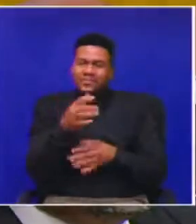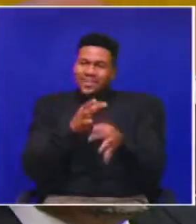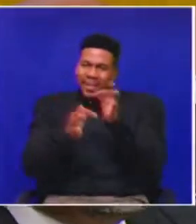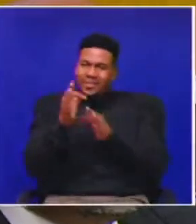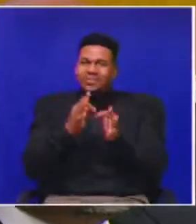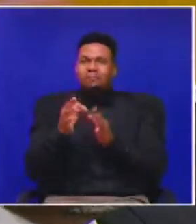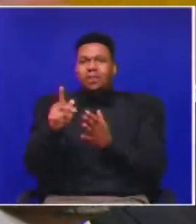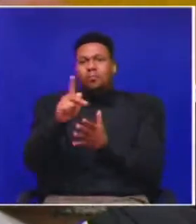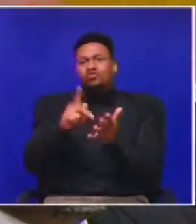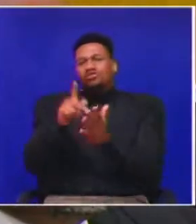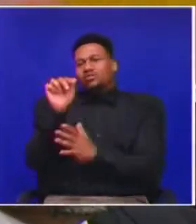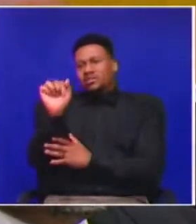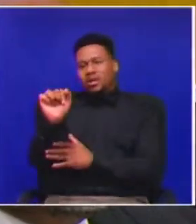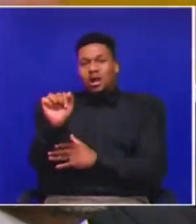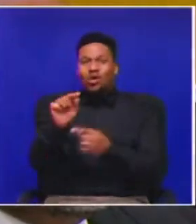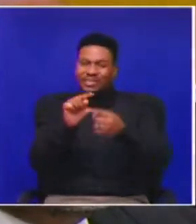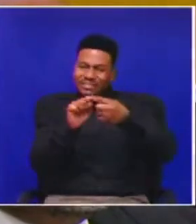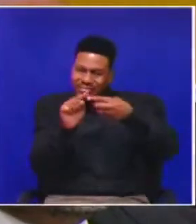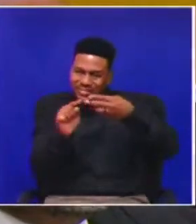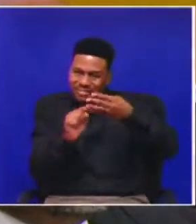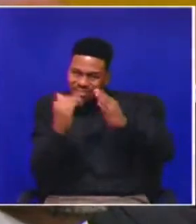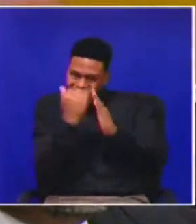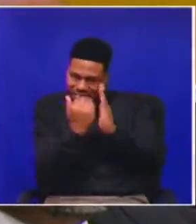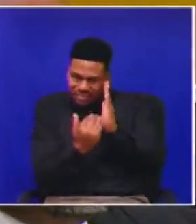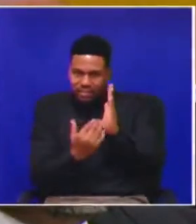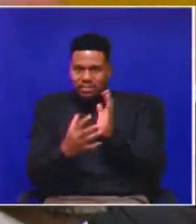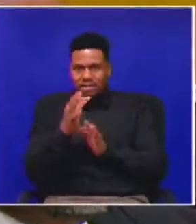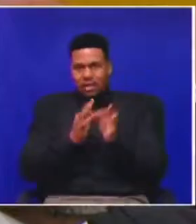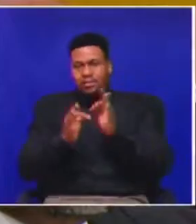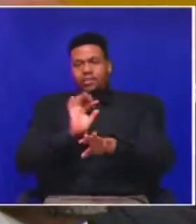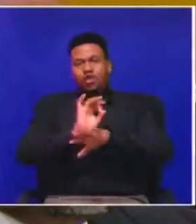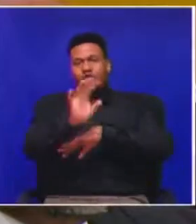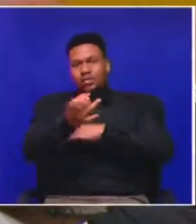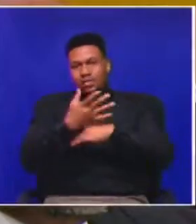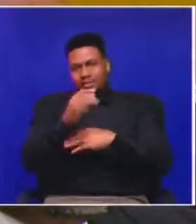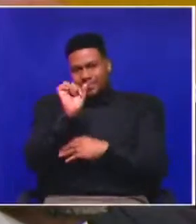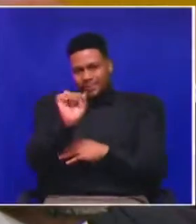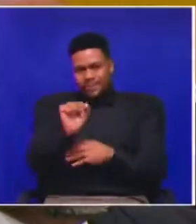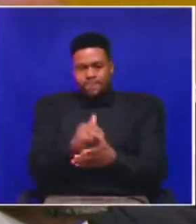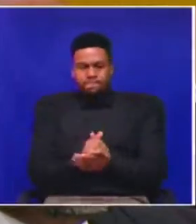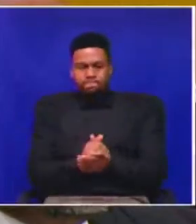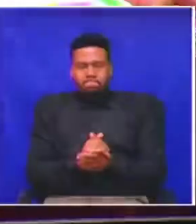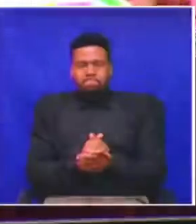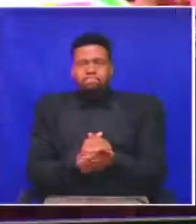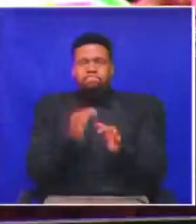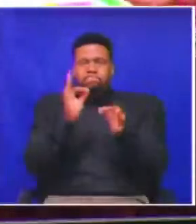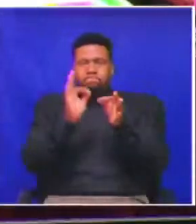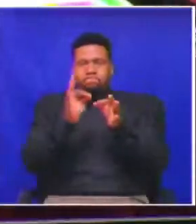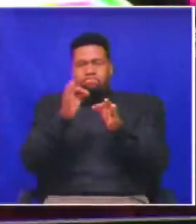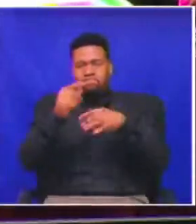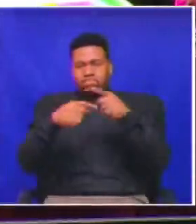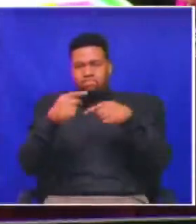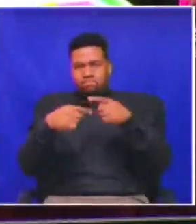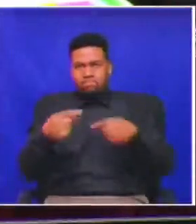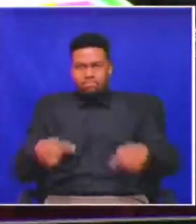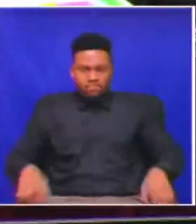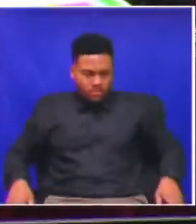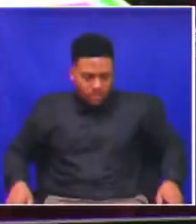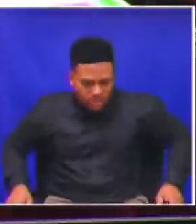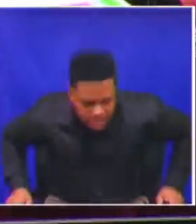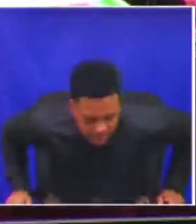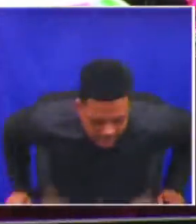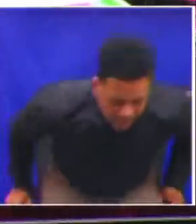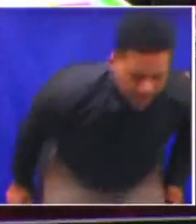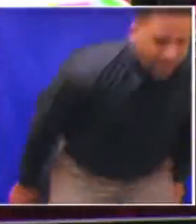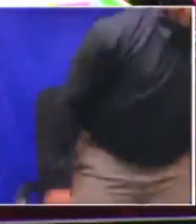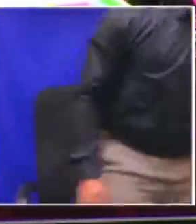what are the relevant details of the consultations? Honorable President. It's a very long question.